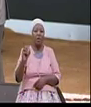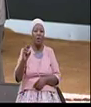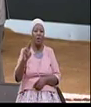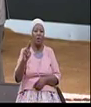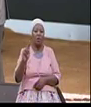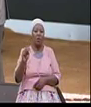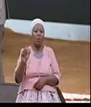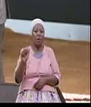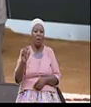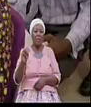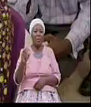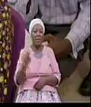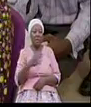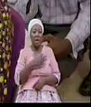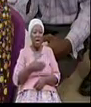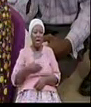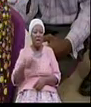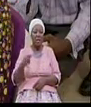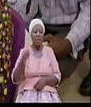colors